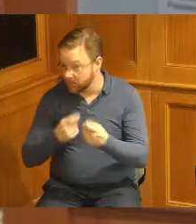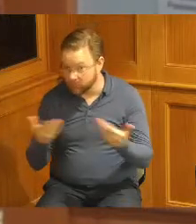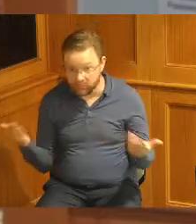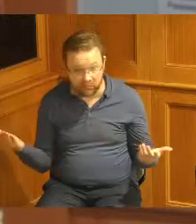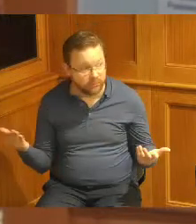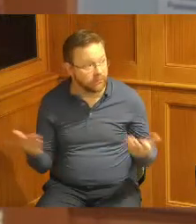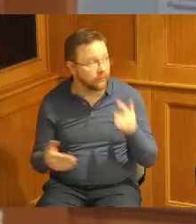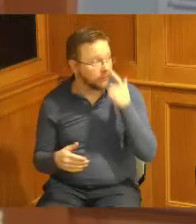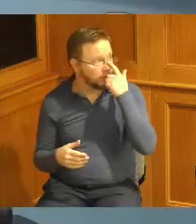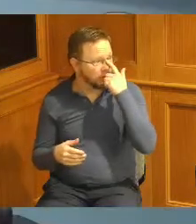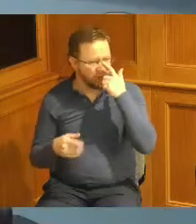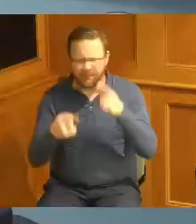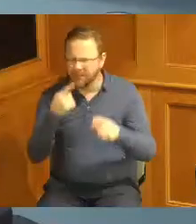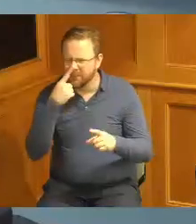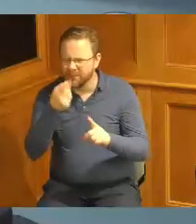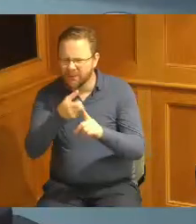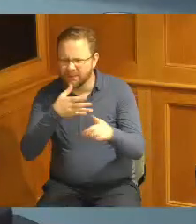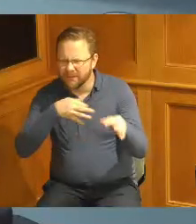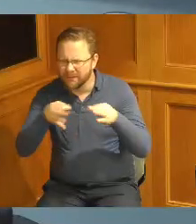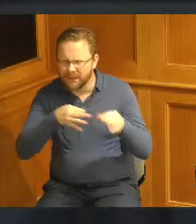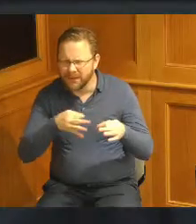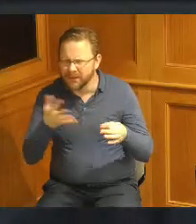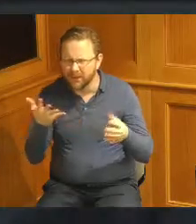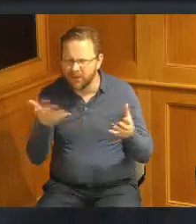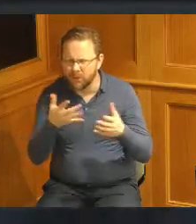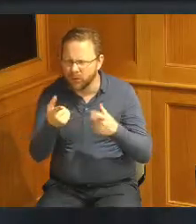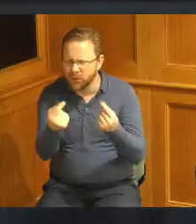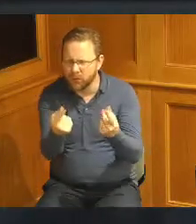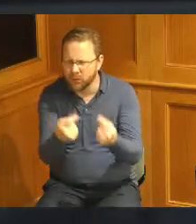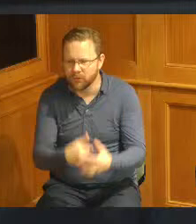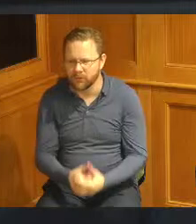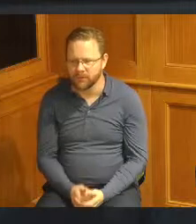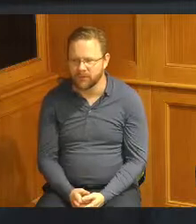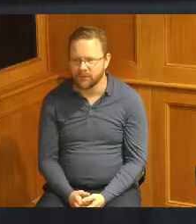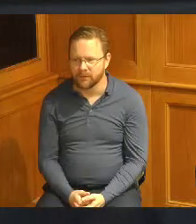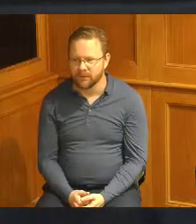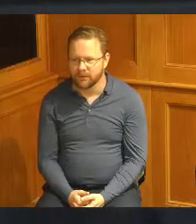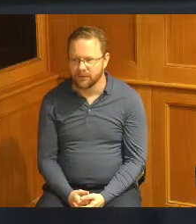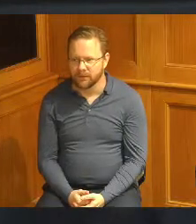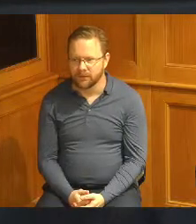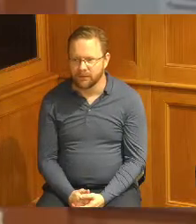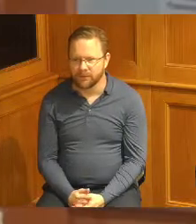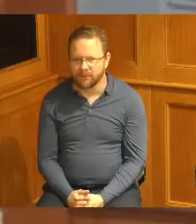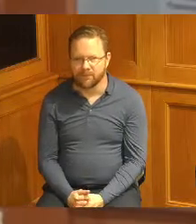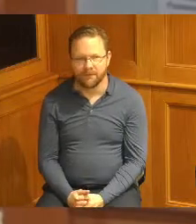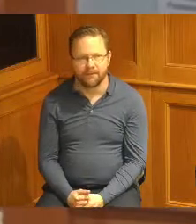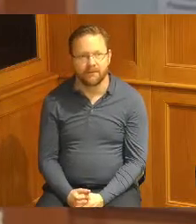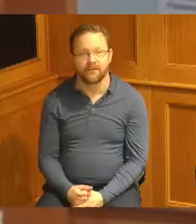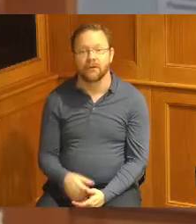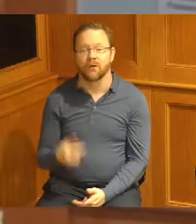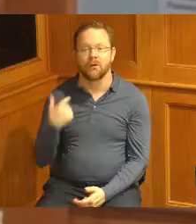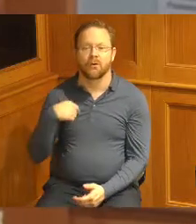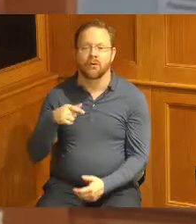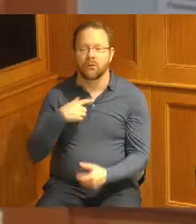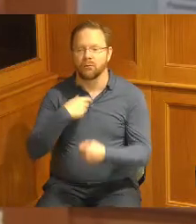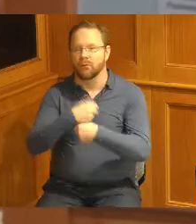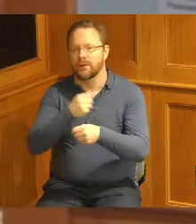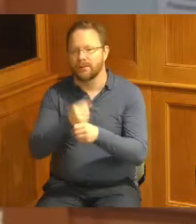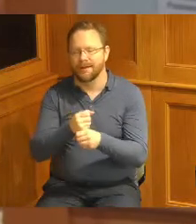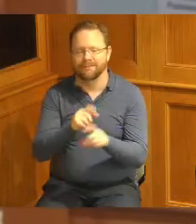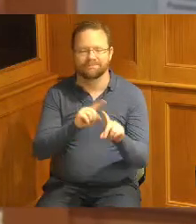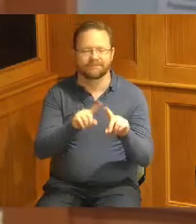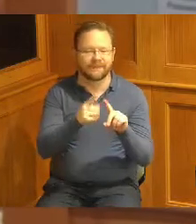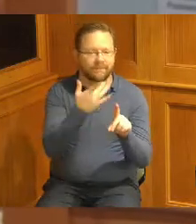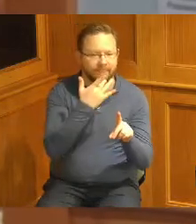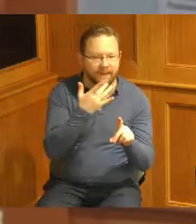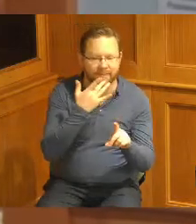answer? Could you help us better understand what exactly you do? So Givaudan makes flavors and fragrances. There we go. So